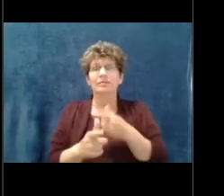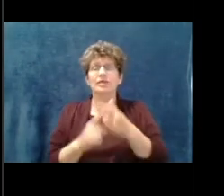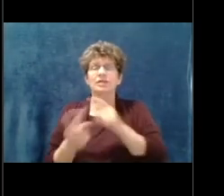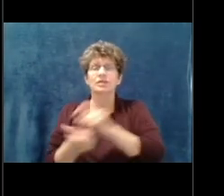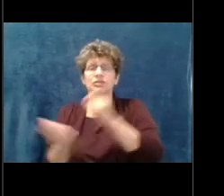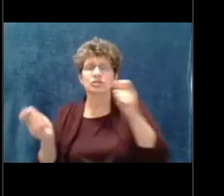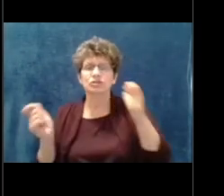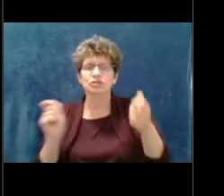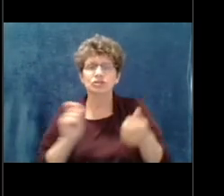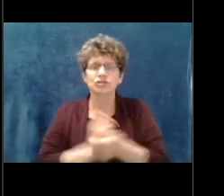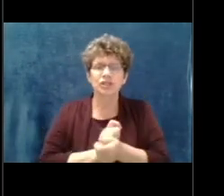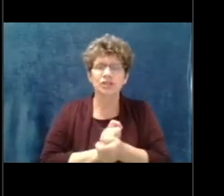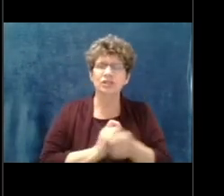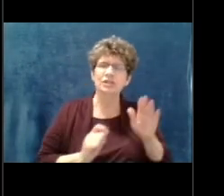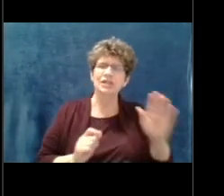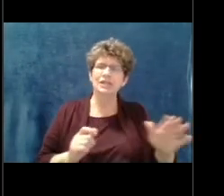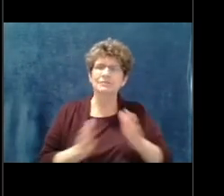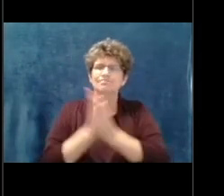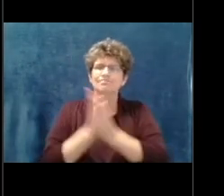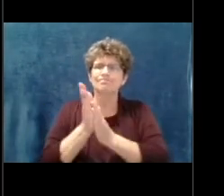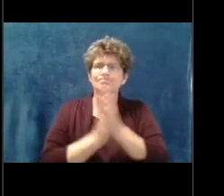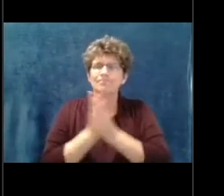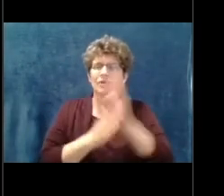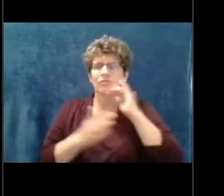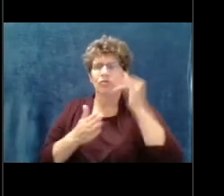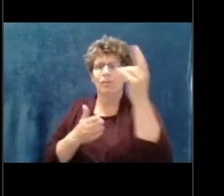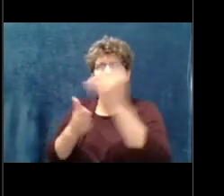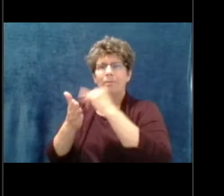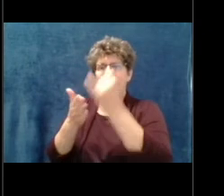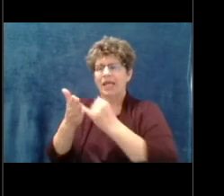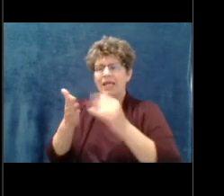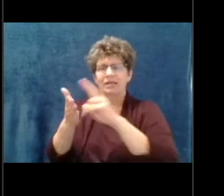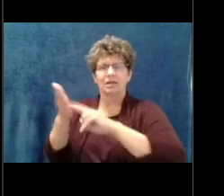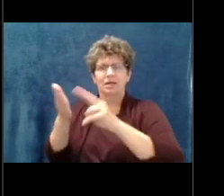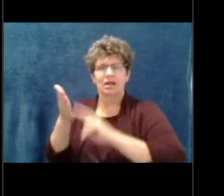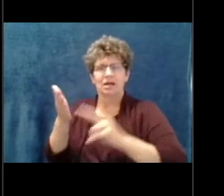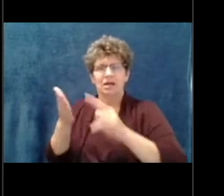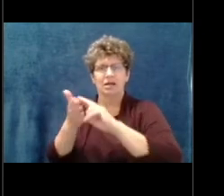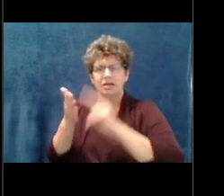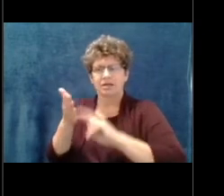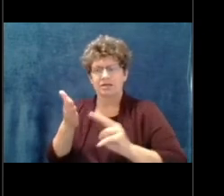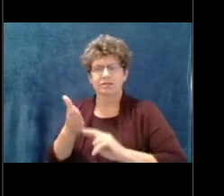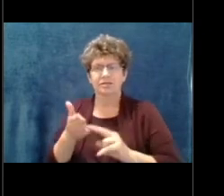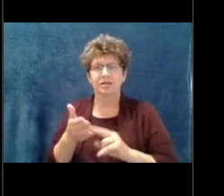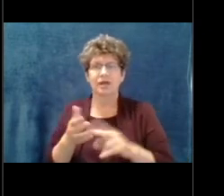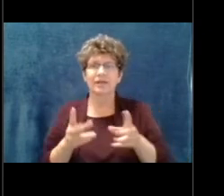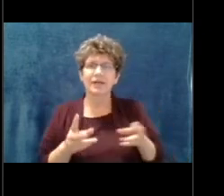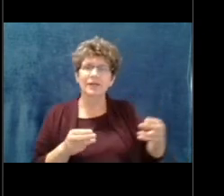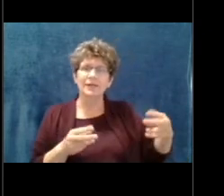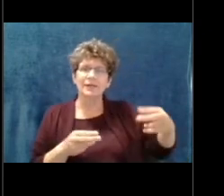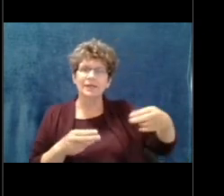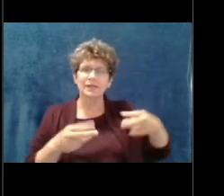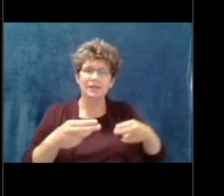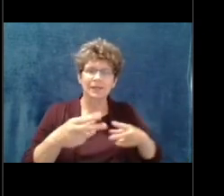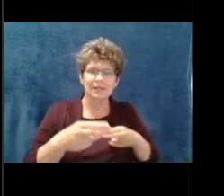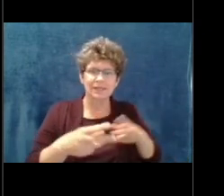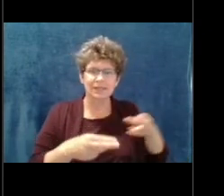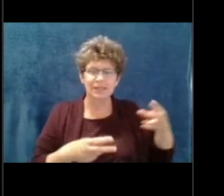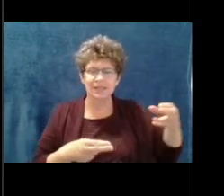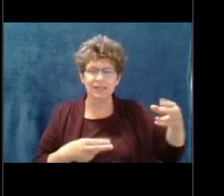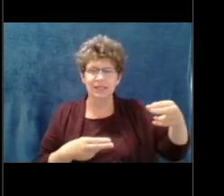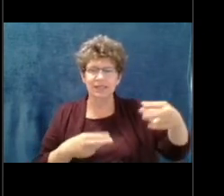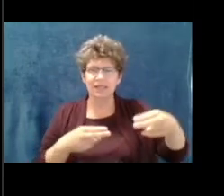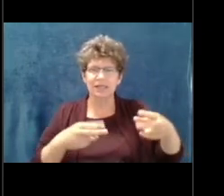onto cutouts. What's amazing is even when he's essentially bedbound, he keeps working. He takes these poles, he puts charcoal